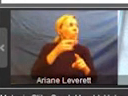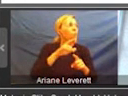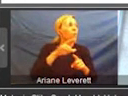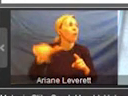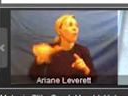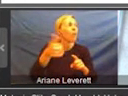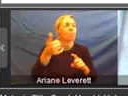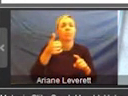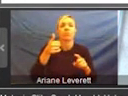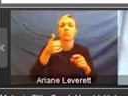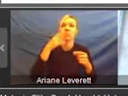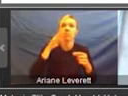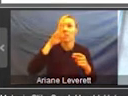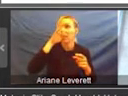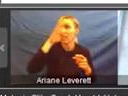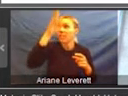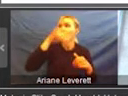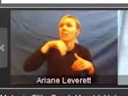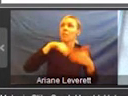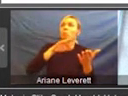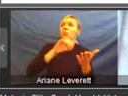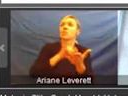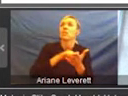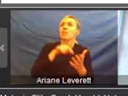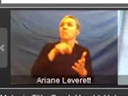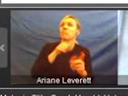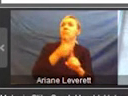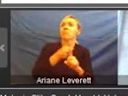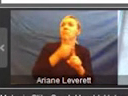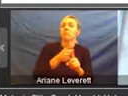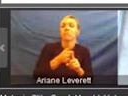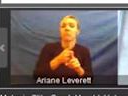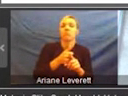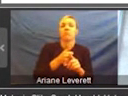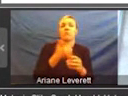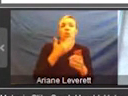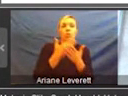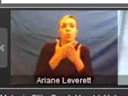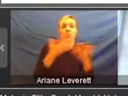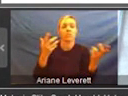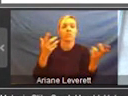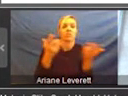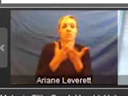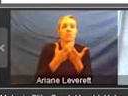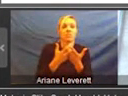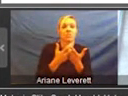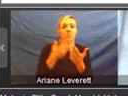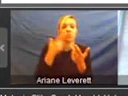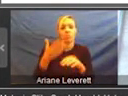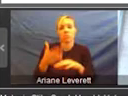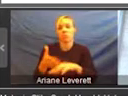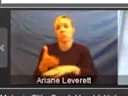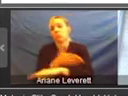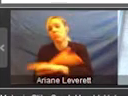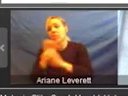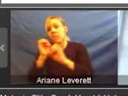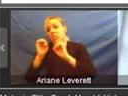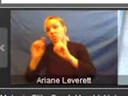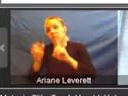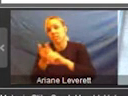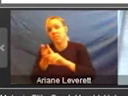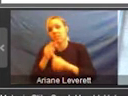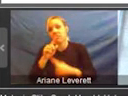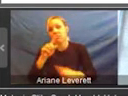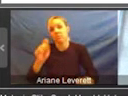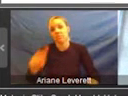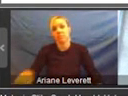was appropriate in the context that then actually worked to improve education in some way? So